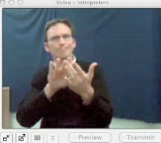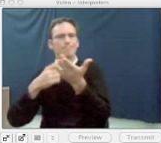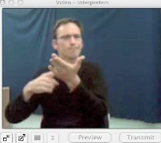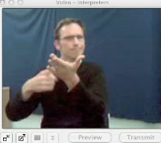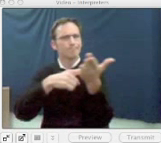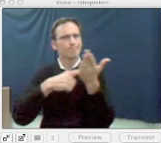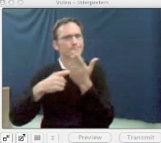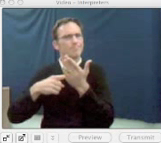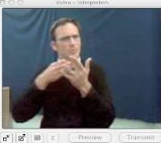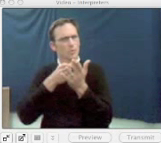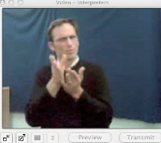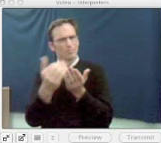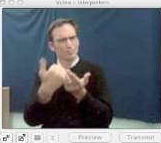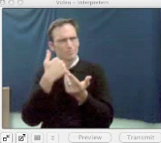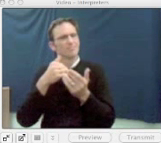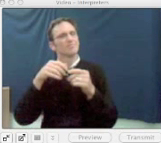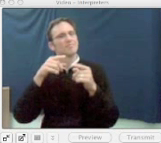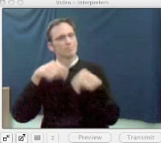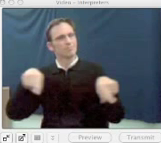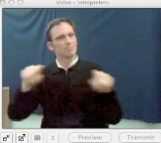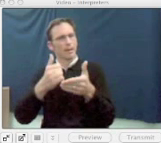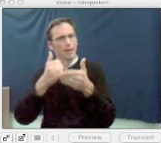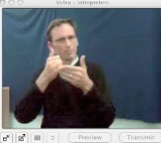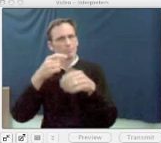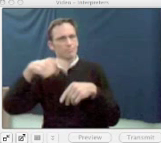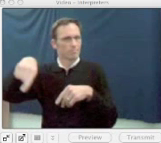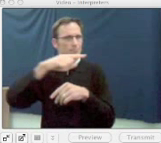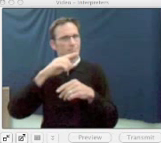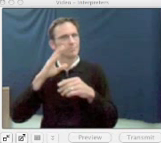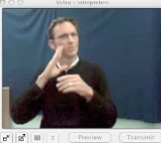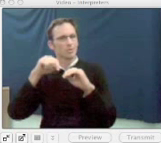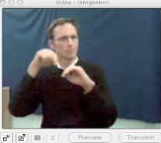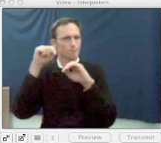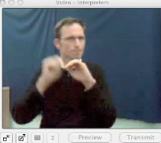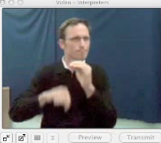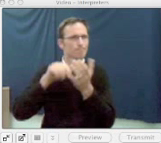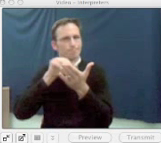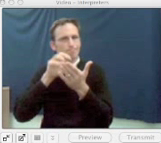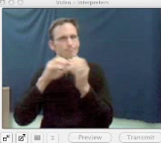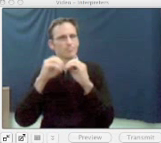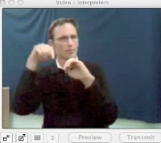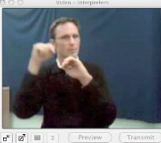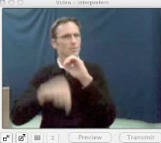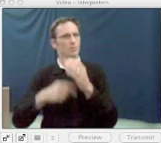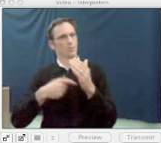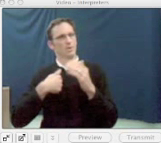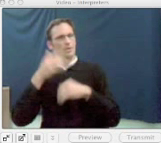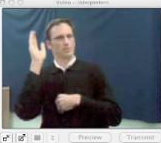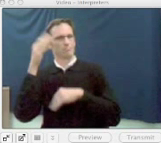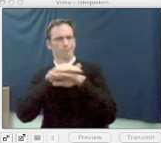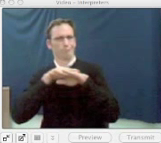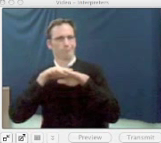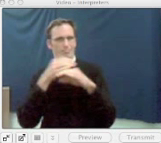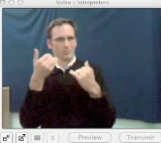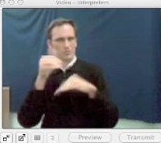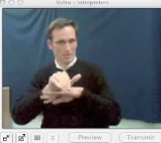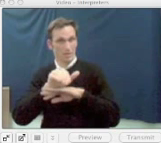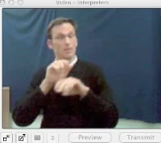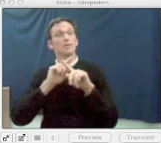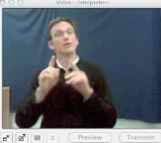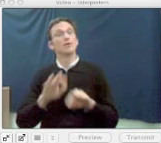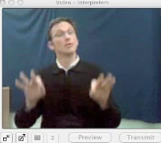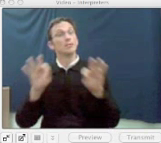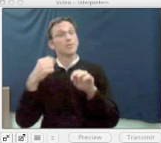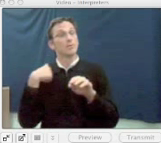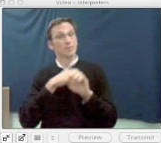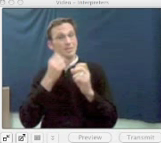to immerse you in the very things I'm going to talk about. But first, again, for the benefit of being able to see the wide